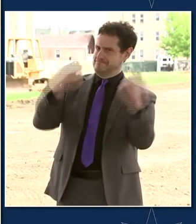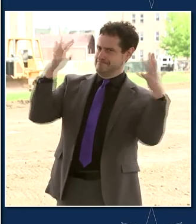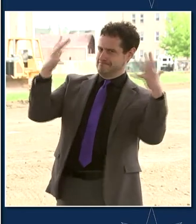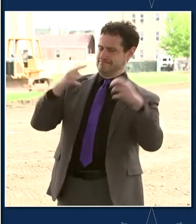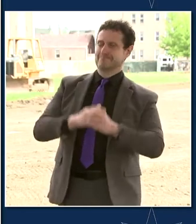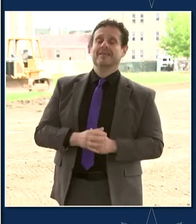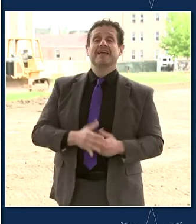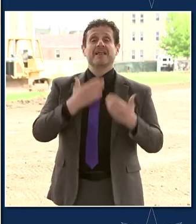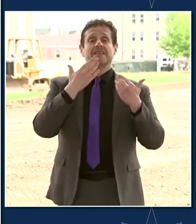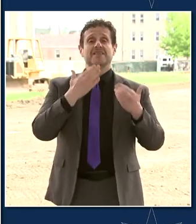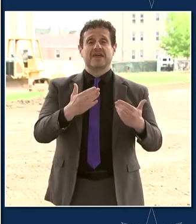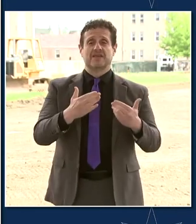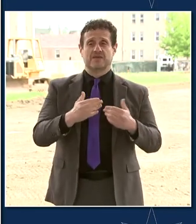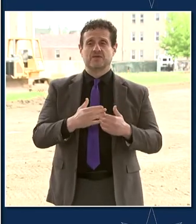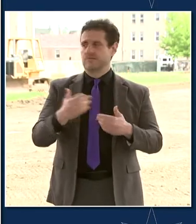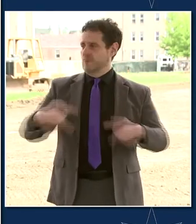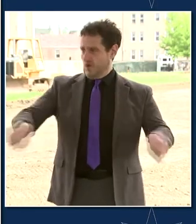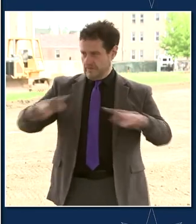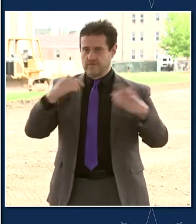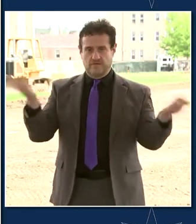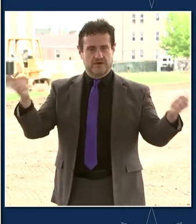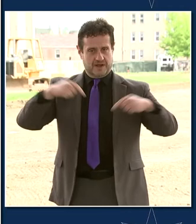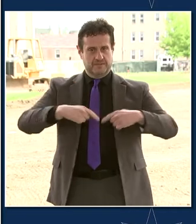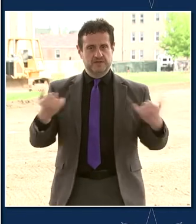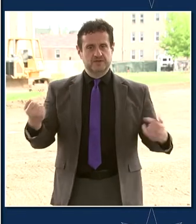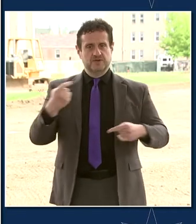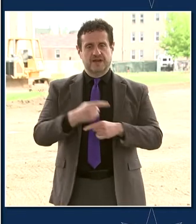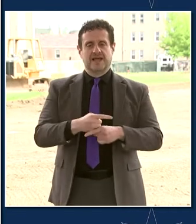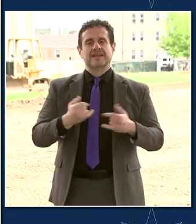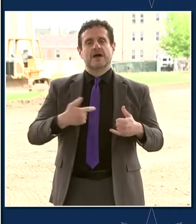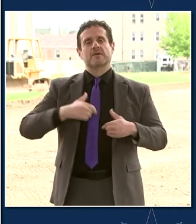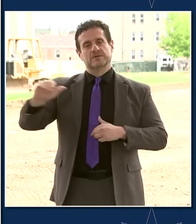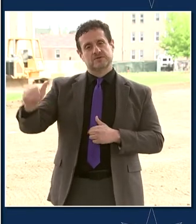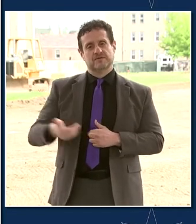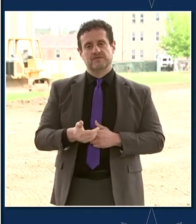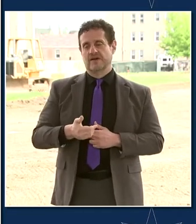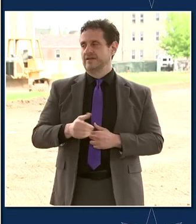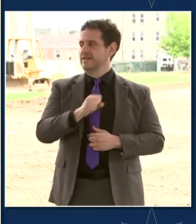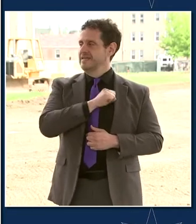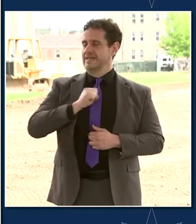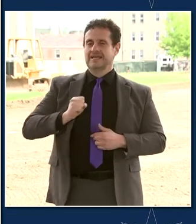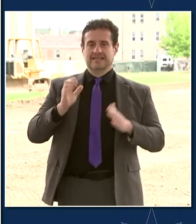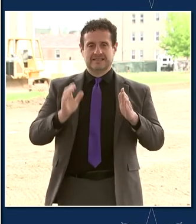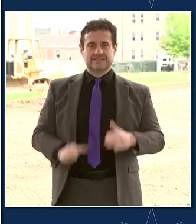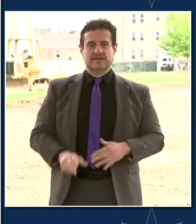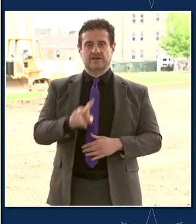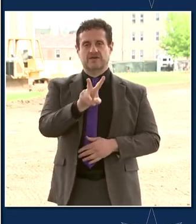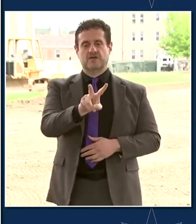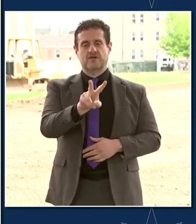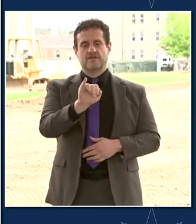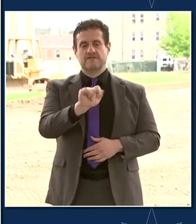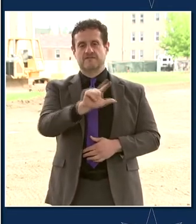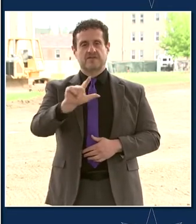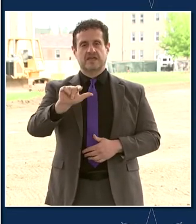Thank you all for being here today. And now I would like to invite Senator Villanueva to speak.